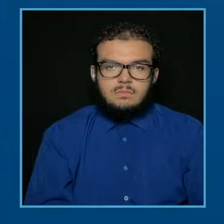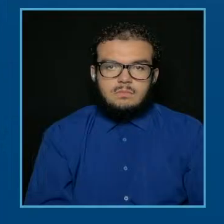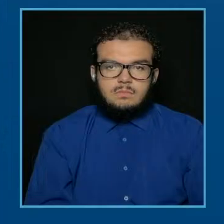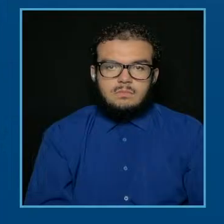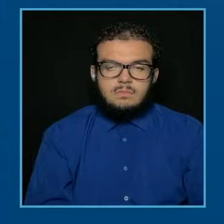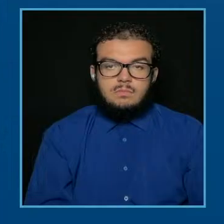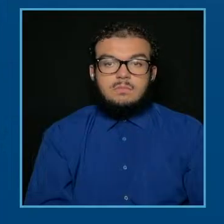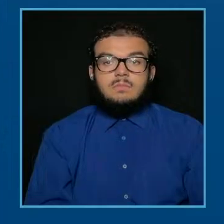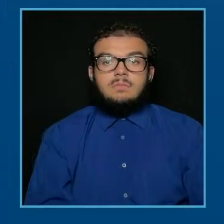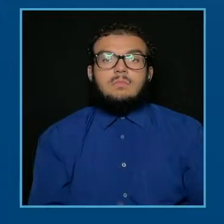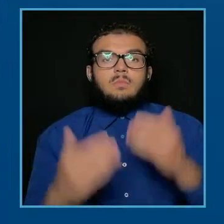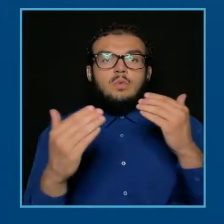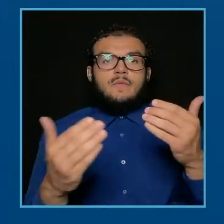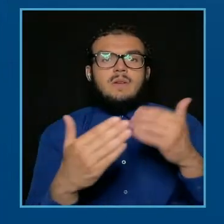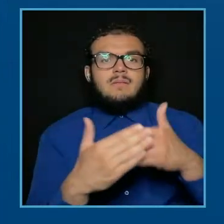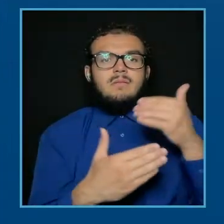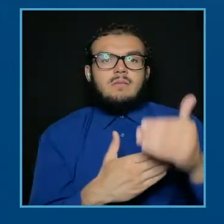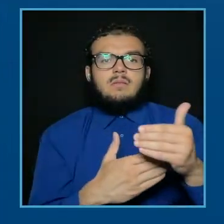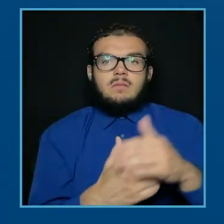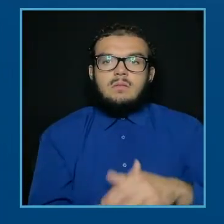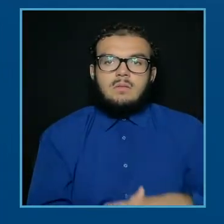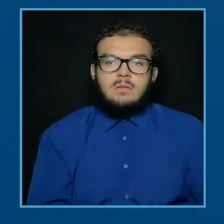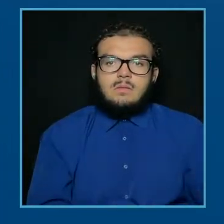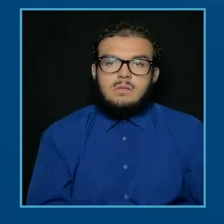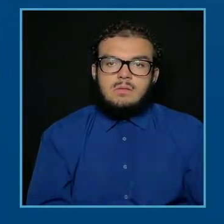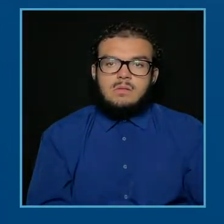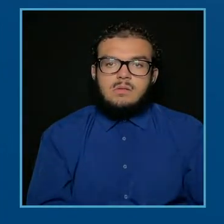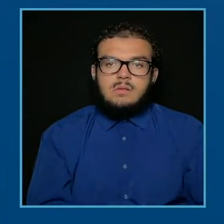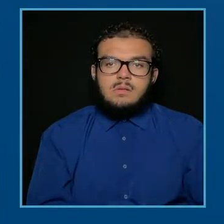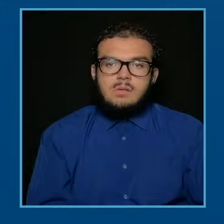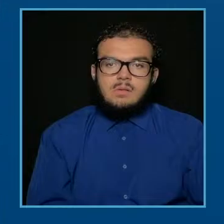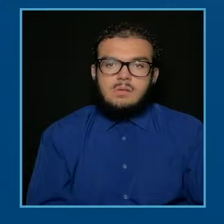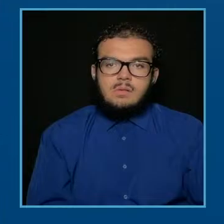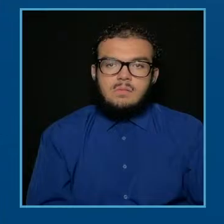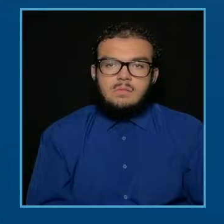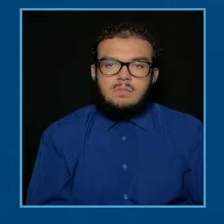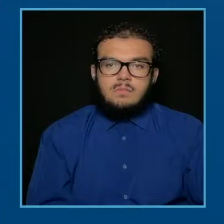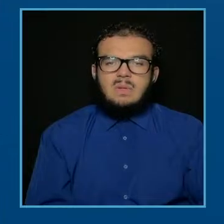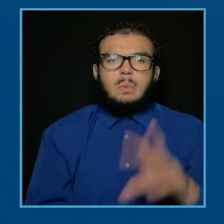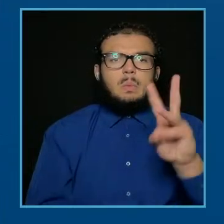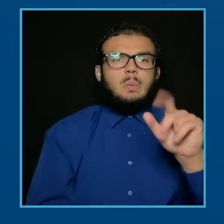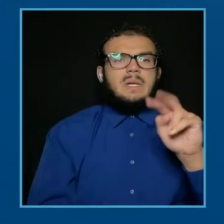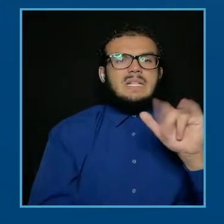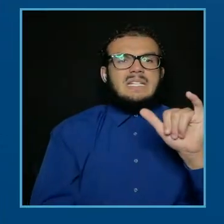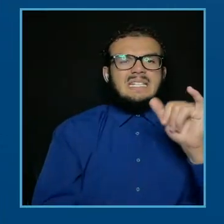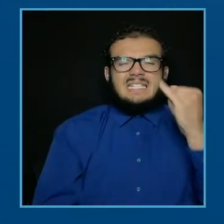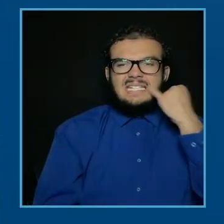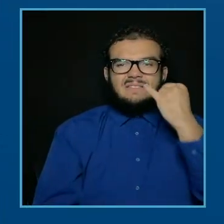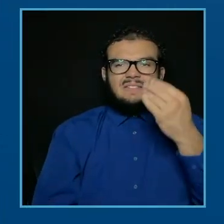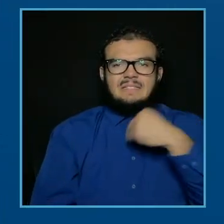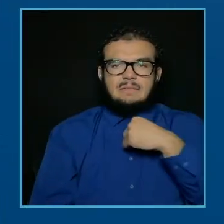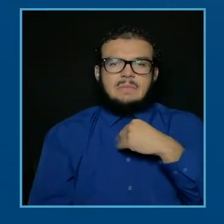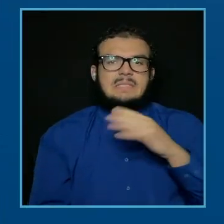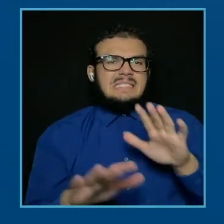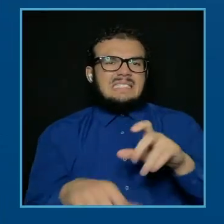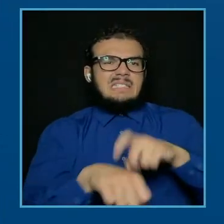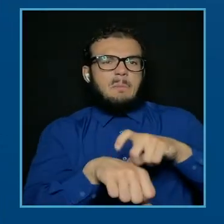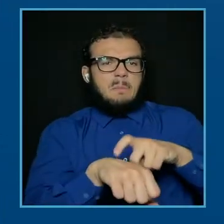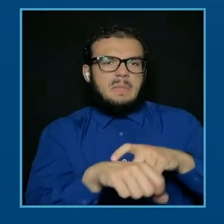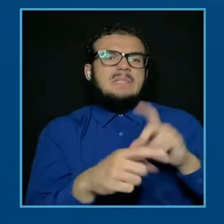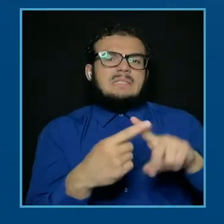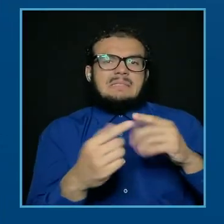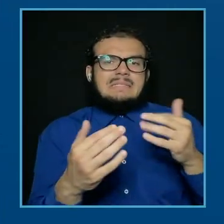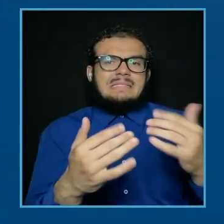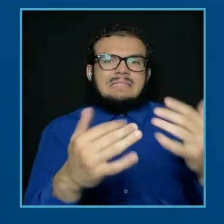Moving on to the next one, be it further resolved. Yeah. Oh, sorry. I'm just going to say, Wendy, if you give me the grace that we could like write this until we get there, because